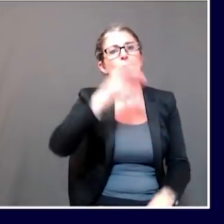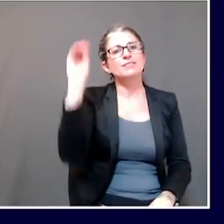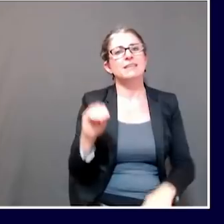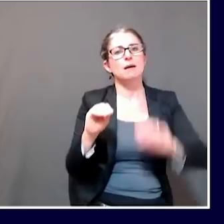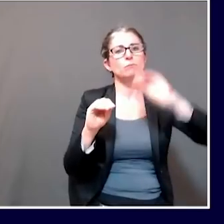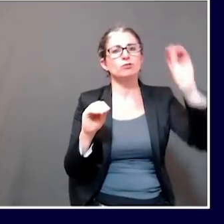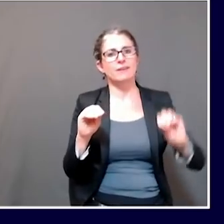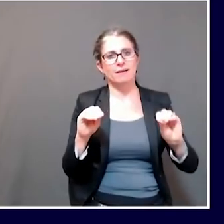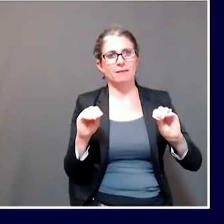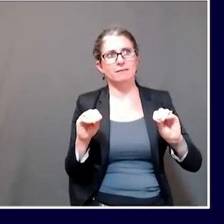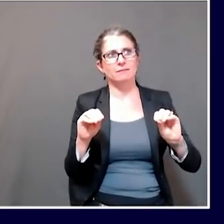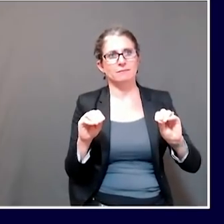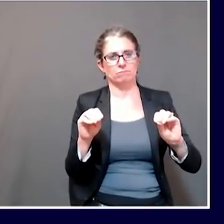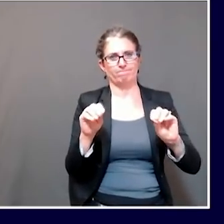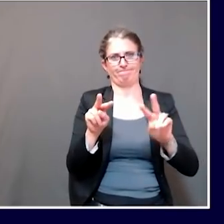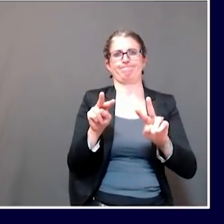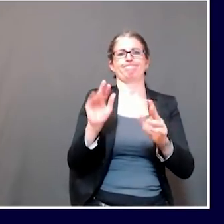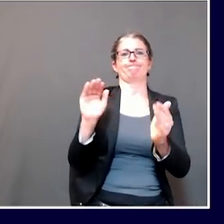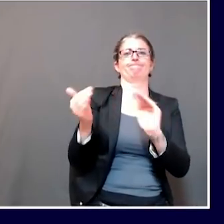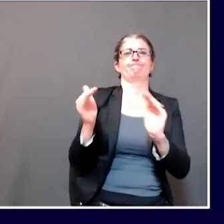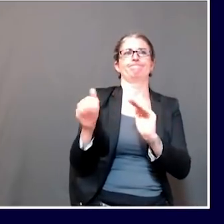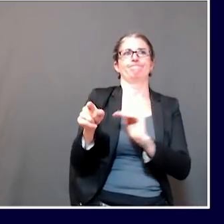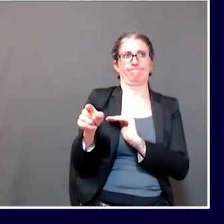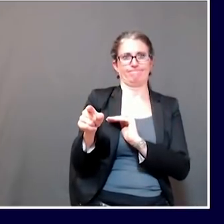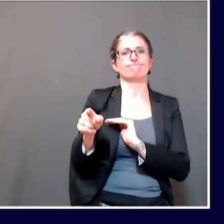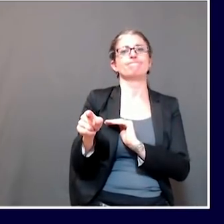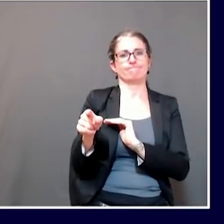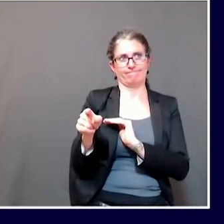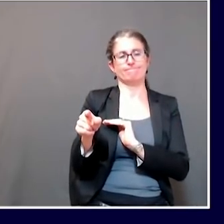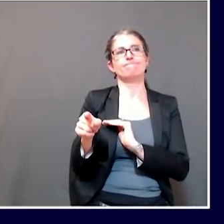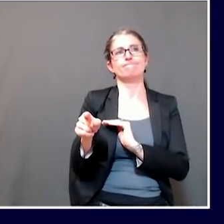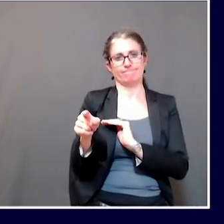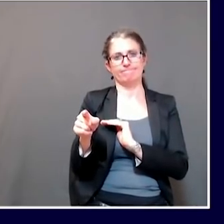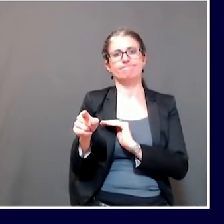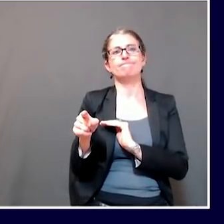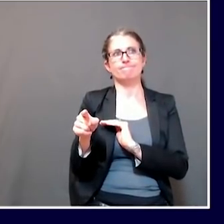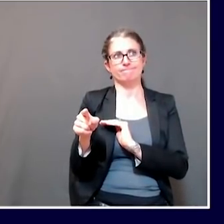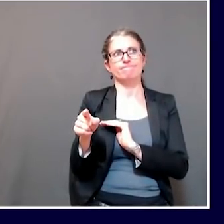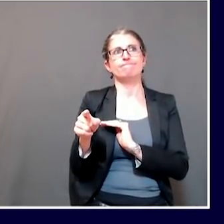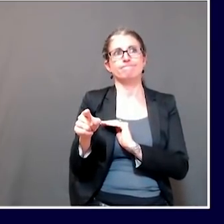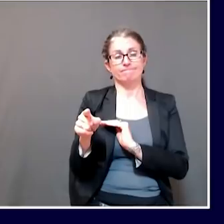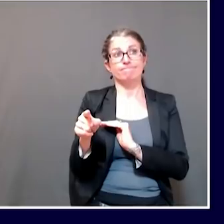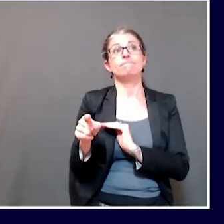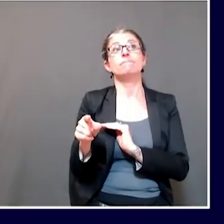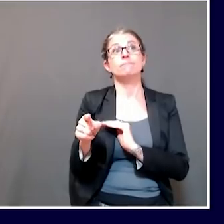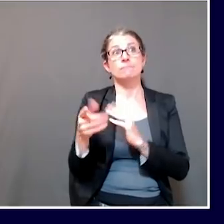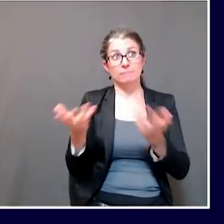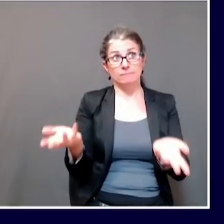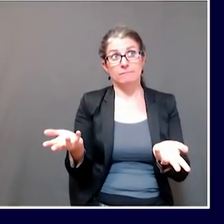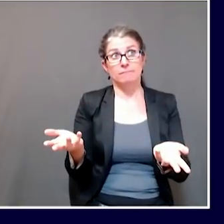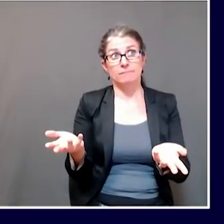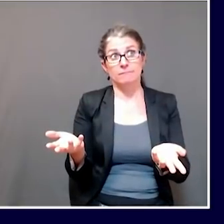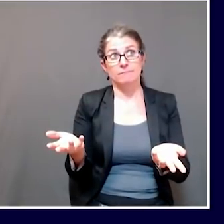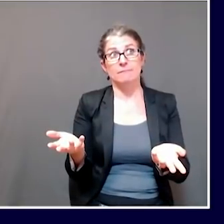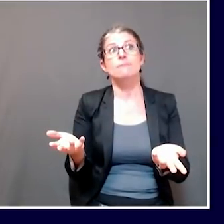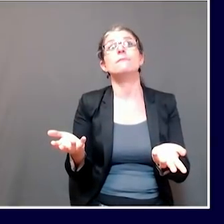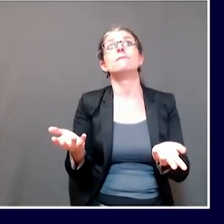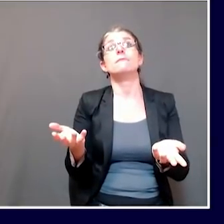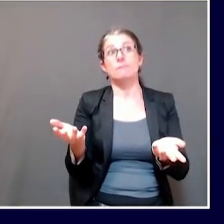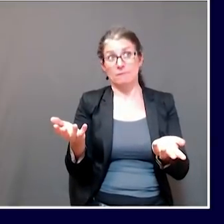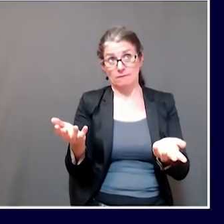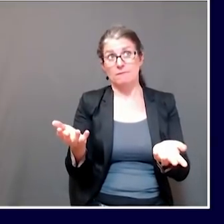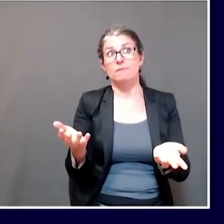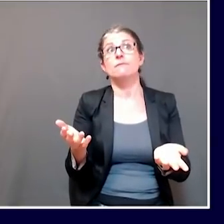exemption. The principle that we use is a straightforward one. If the prevalence of COVID-19 in any of those